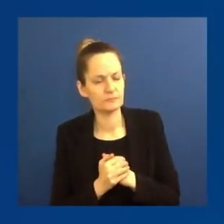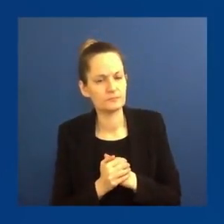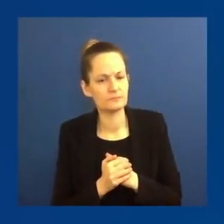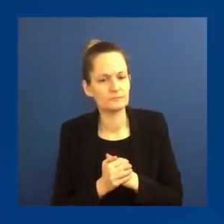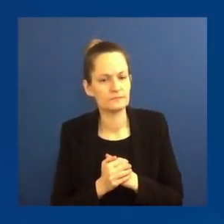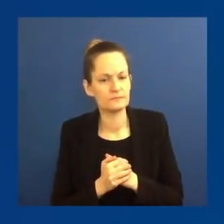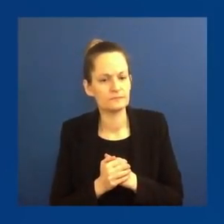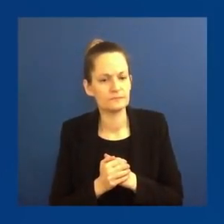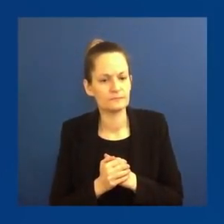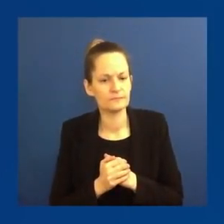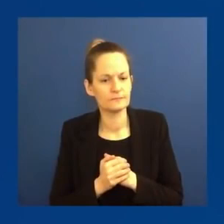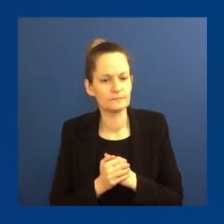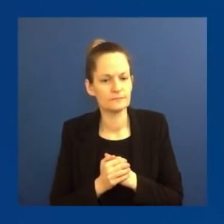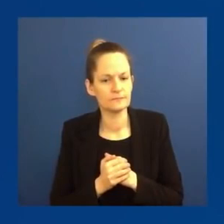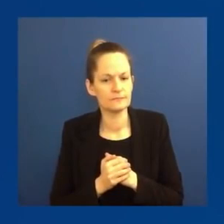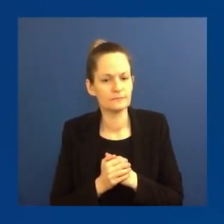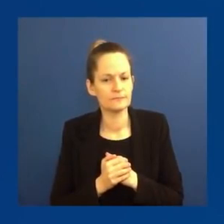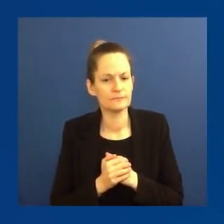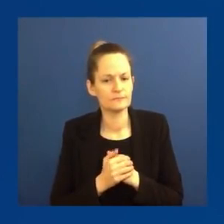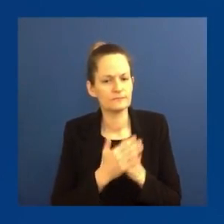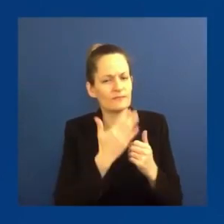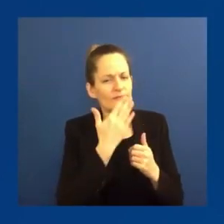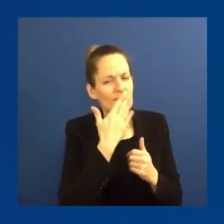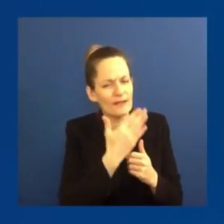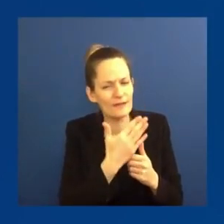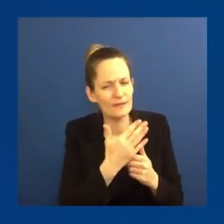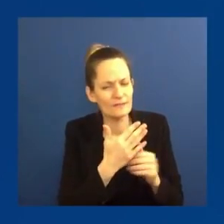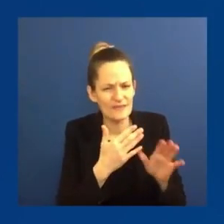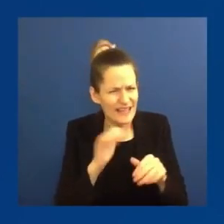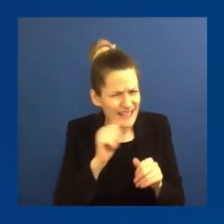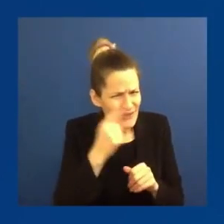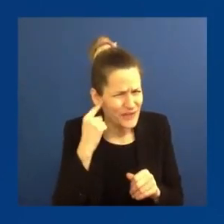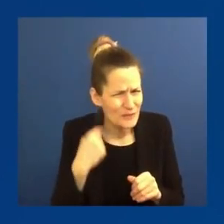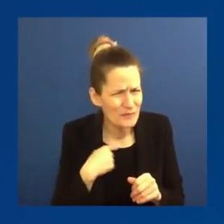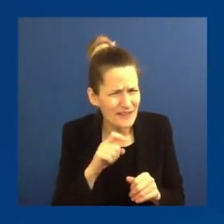Thanks for taking my question. Can you hear me here?